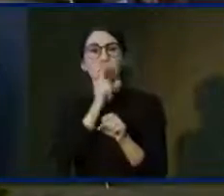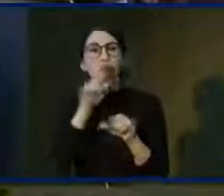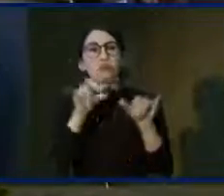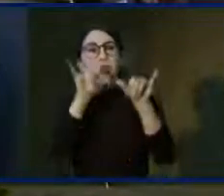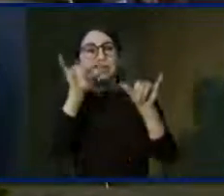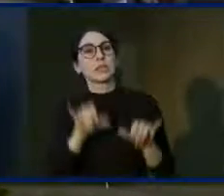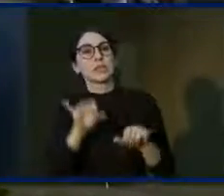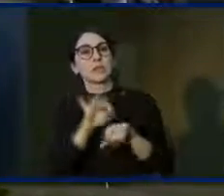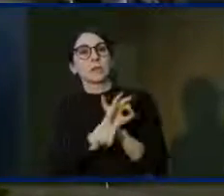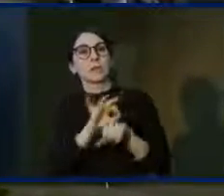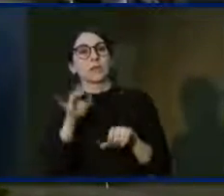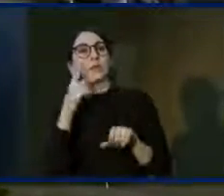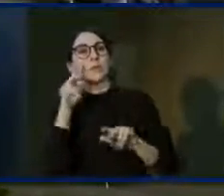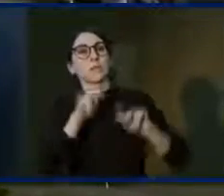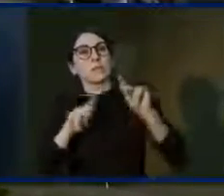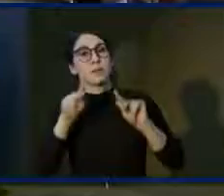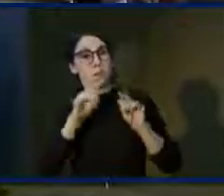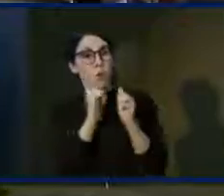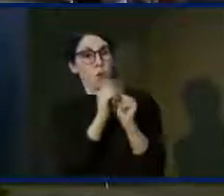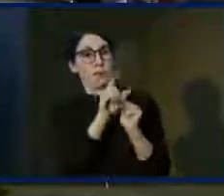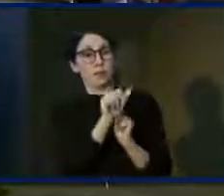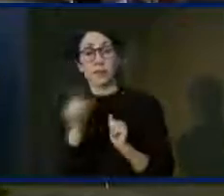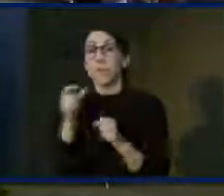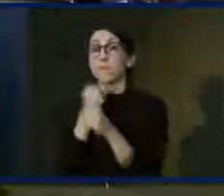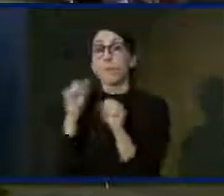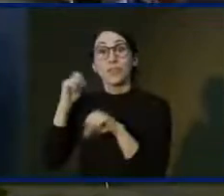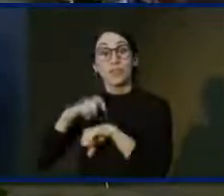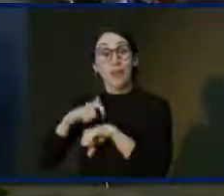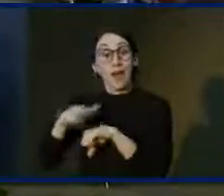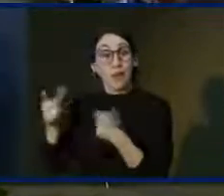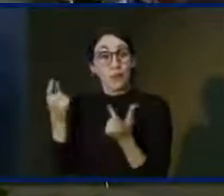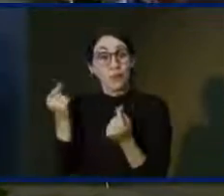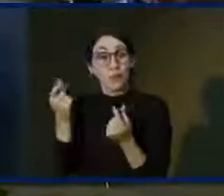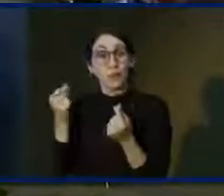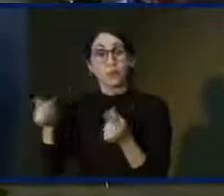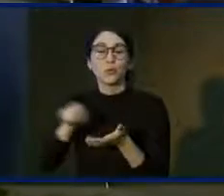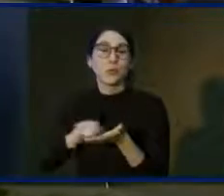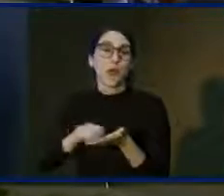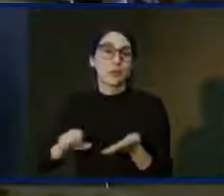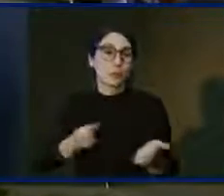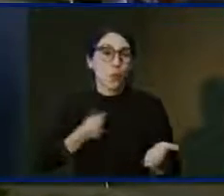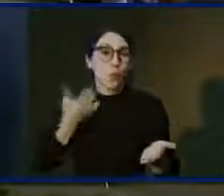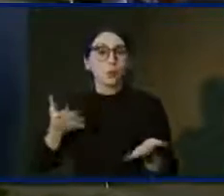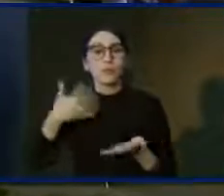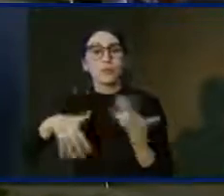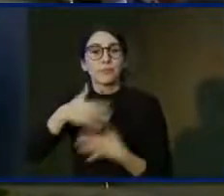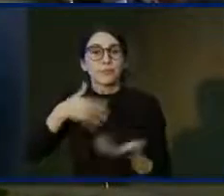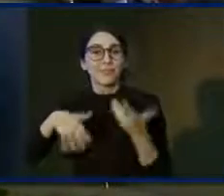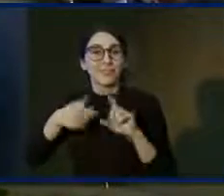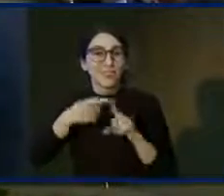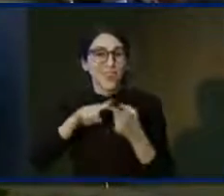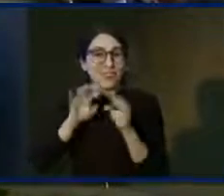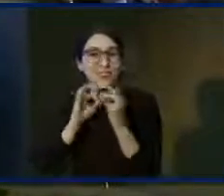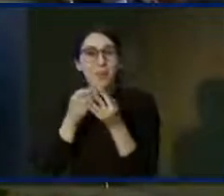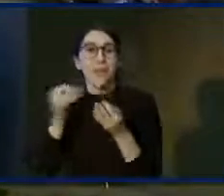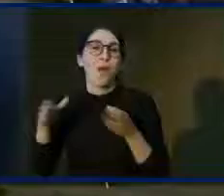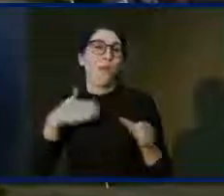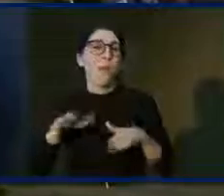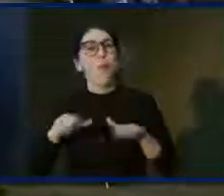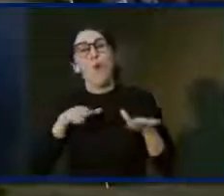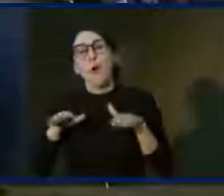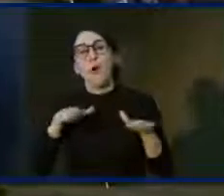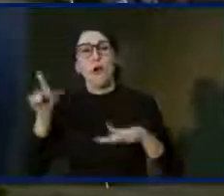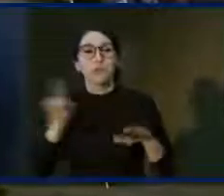with disability. In her free time, Dawn loves to write poetry, spend time with her friends and family, and take long walks. Welcome, Dawn